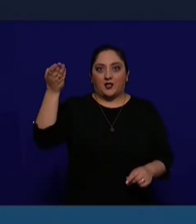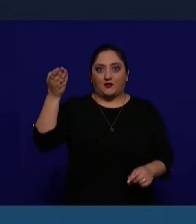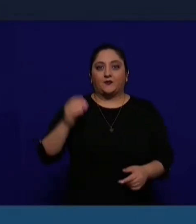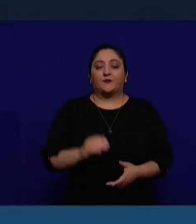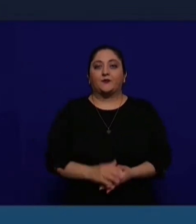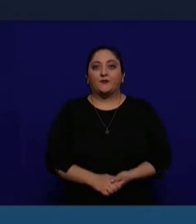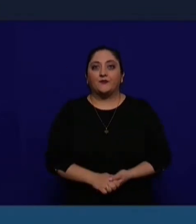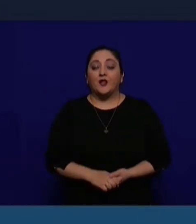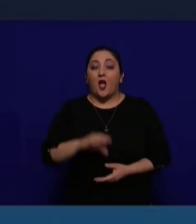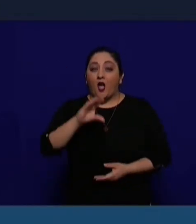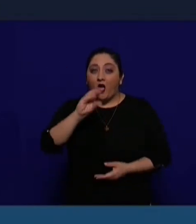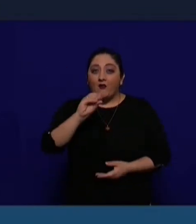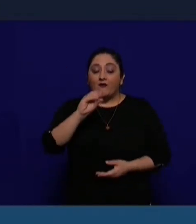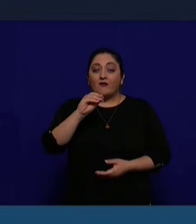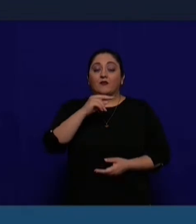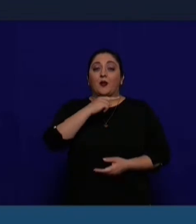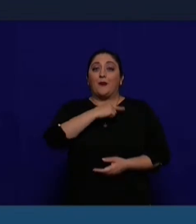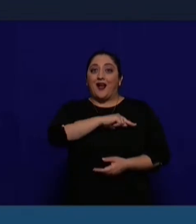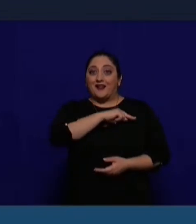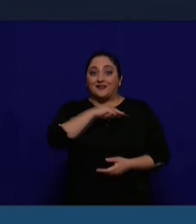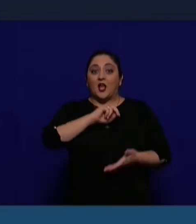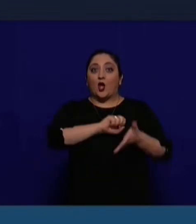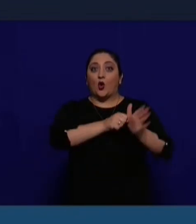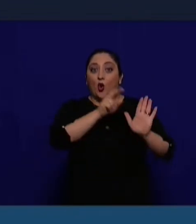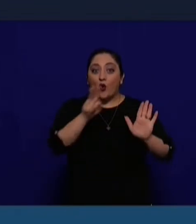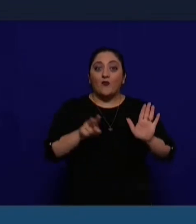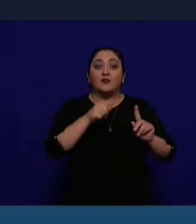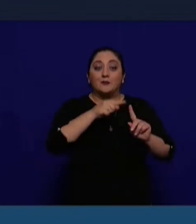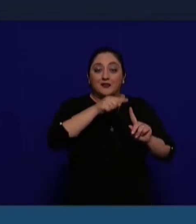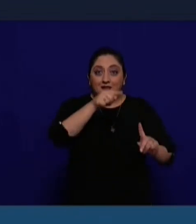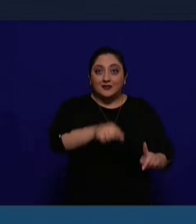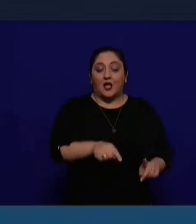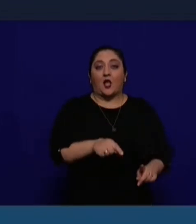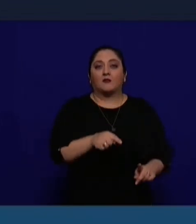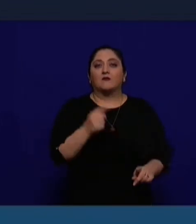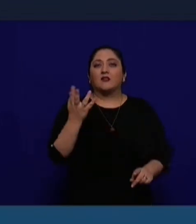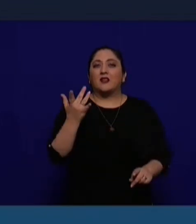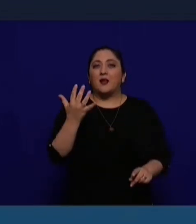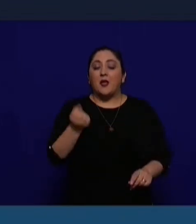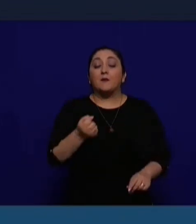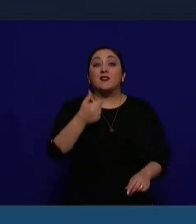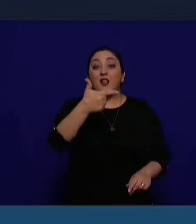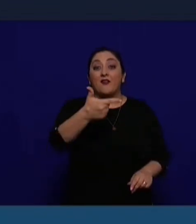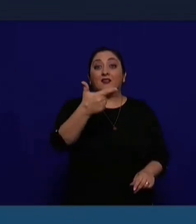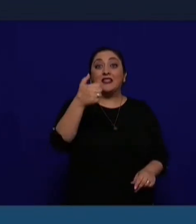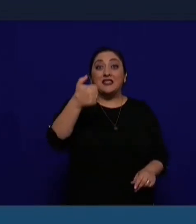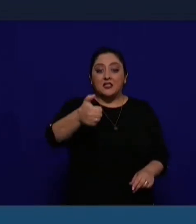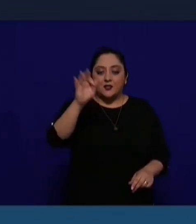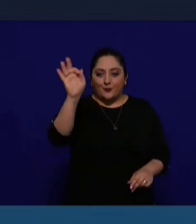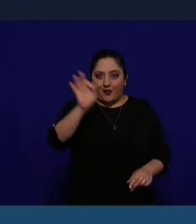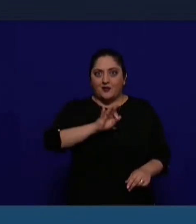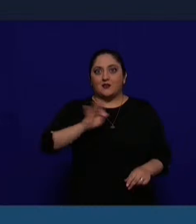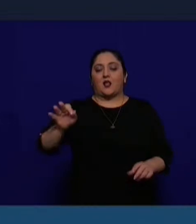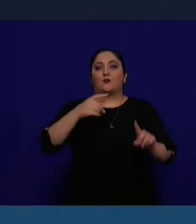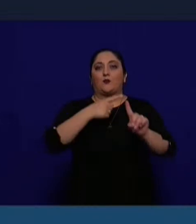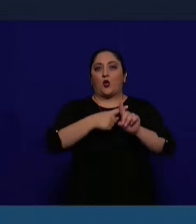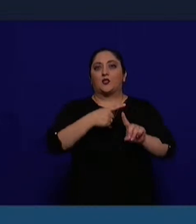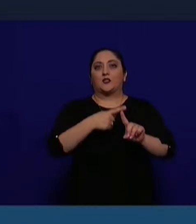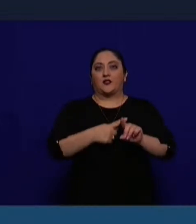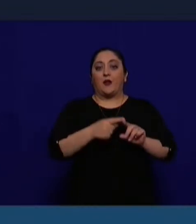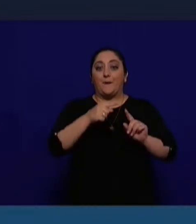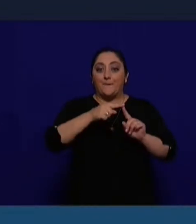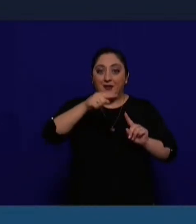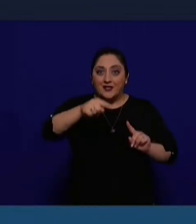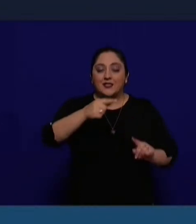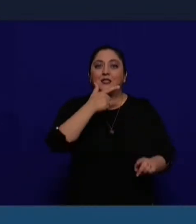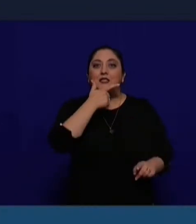ta' każijiet li qed jiġu minn dan il-varjant jammontaw għal 76% tal-każi li huma pożittivi. Nfakkarkom li dan huwa